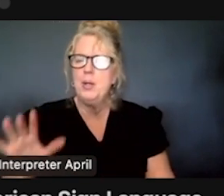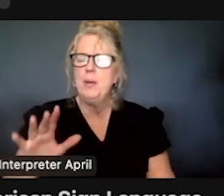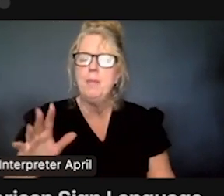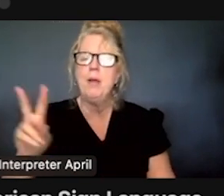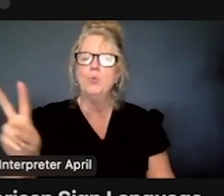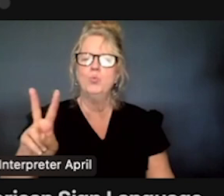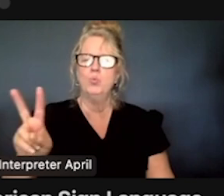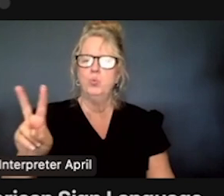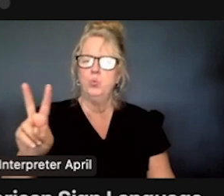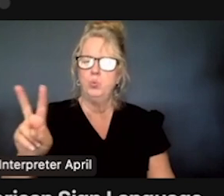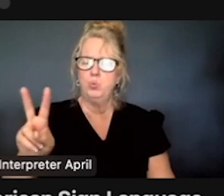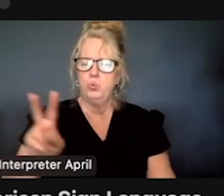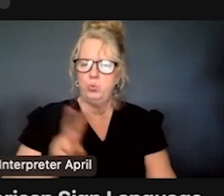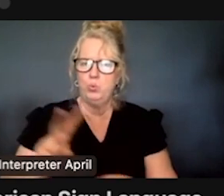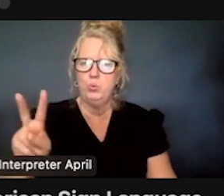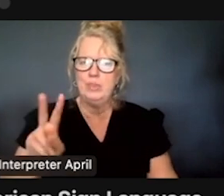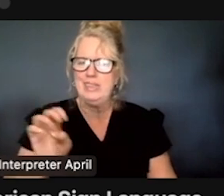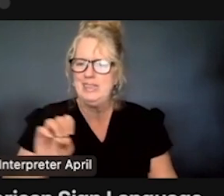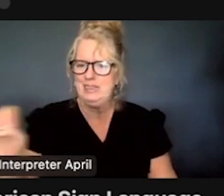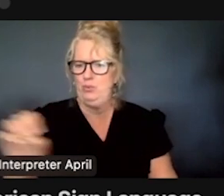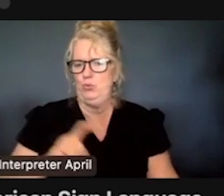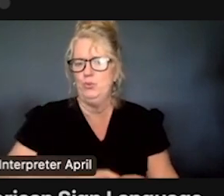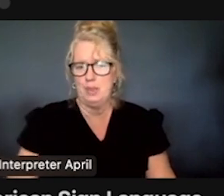o'clock Eastern time there.